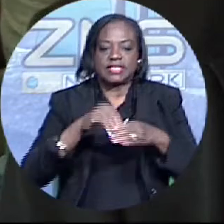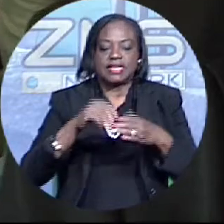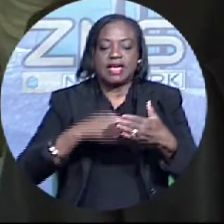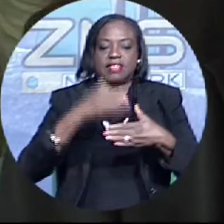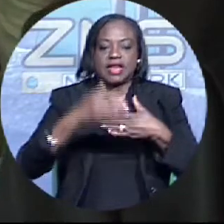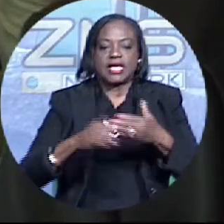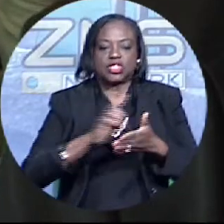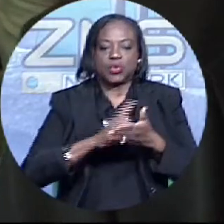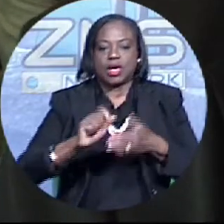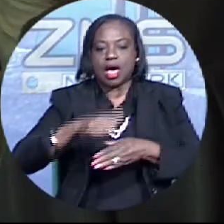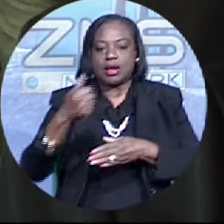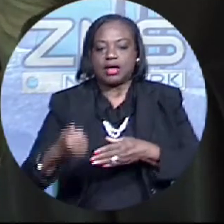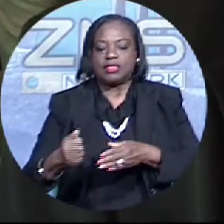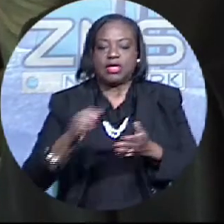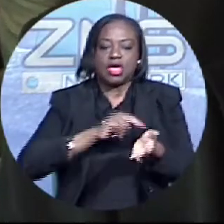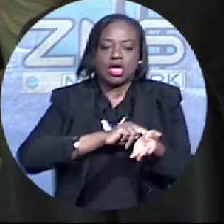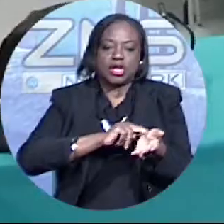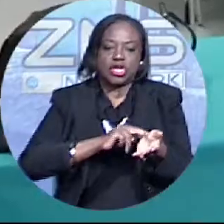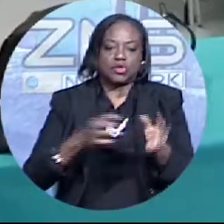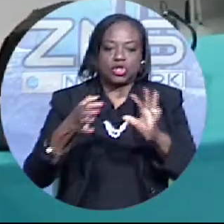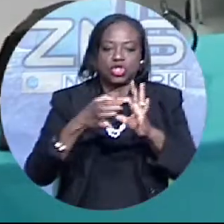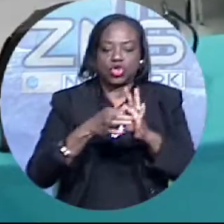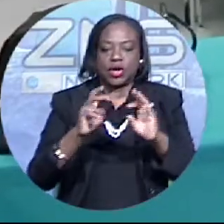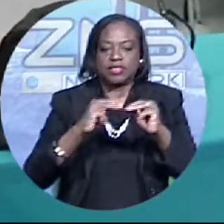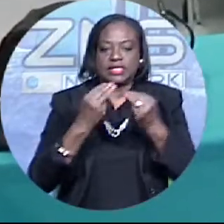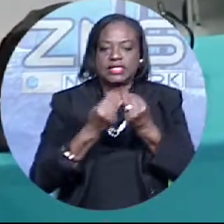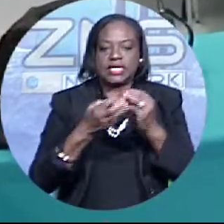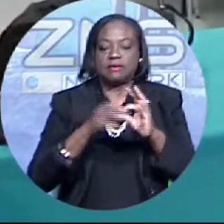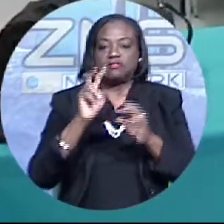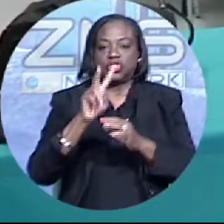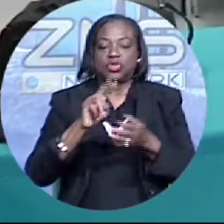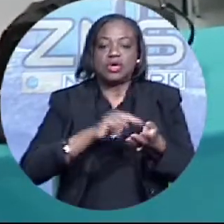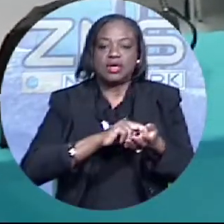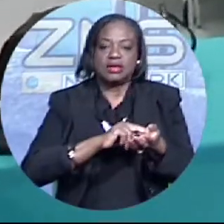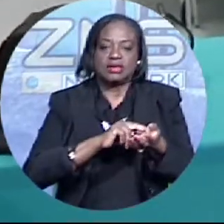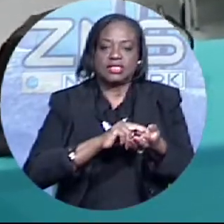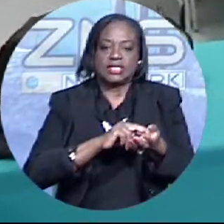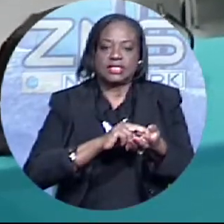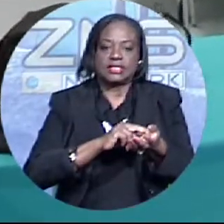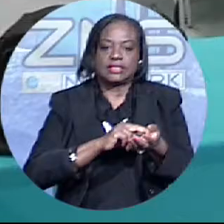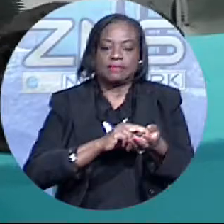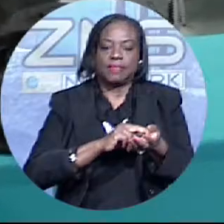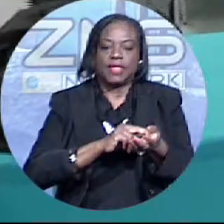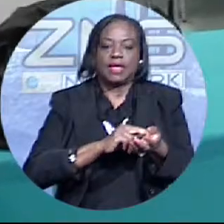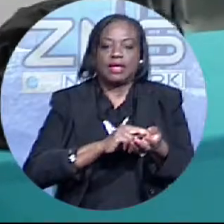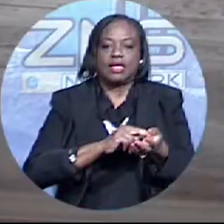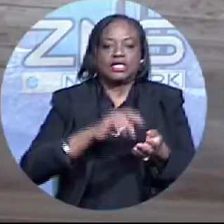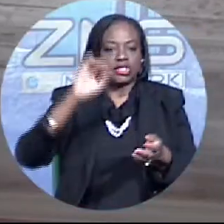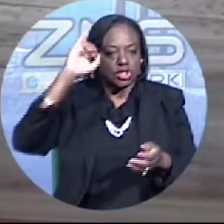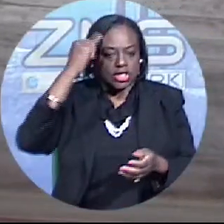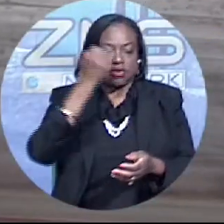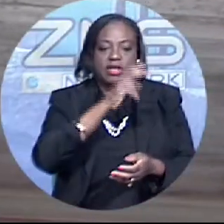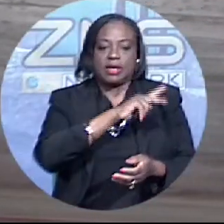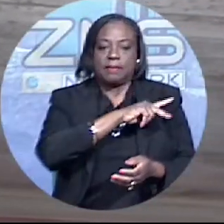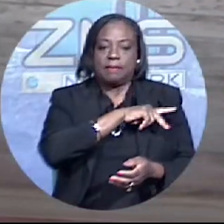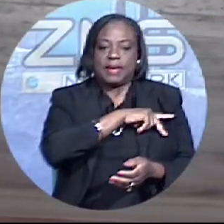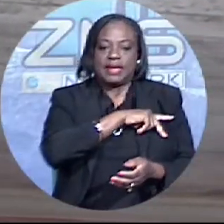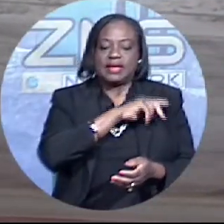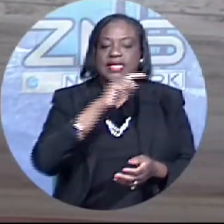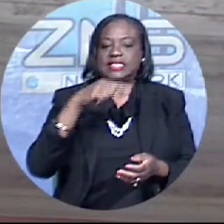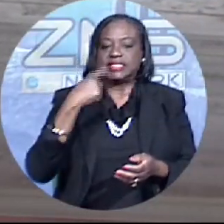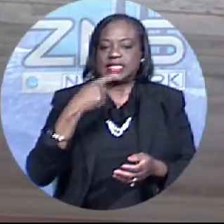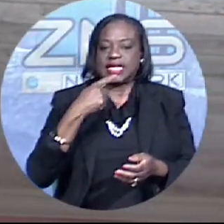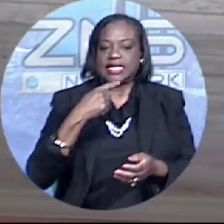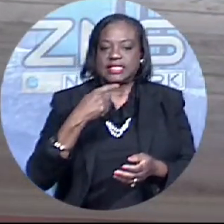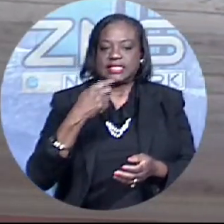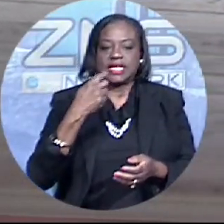another nurse will join the team of 2 nurses. Spanish Wells resident Jerry Pinder says the state of disrepair to the community clinic is